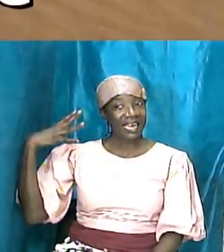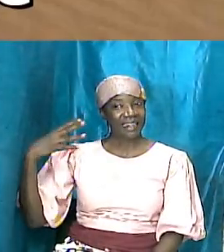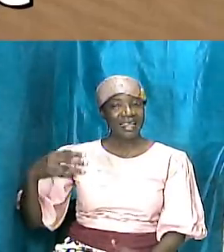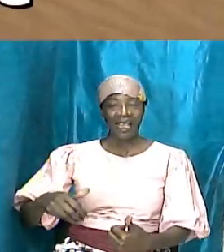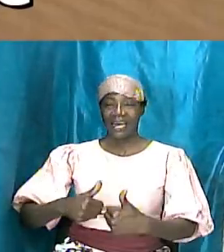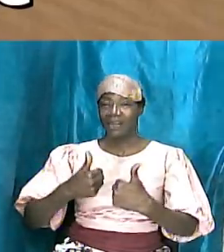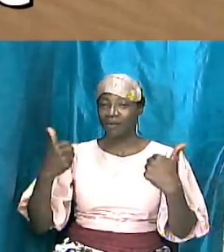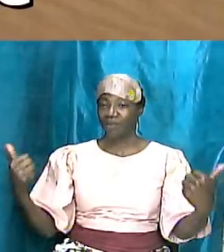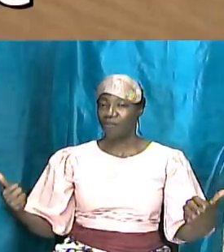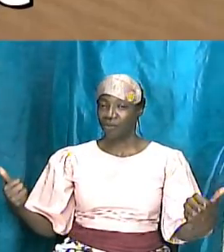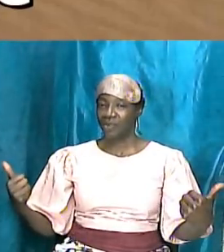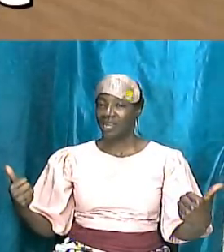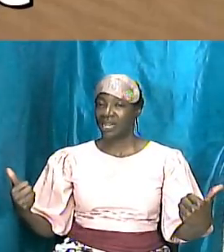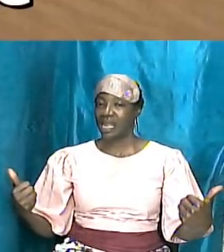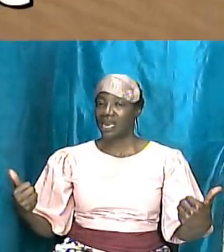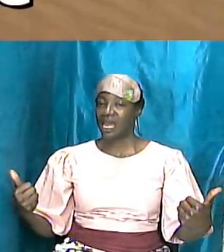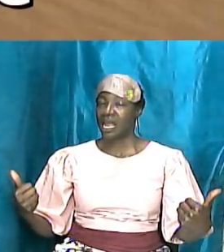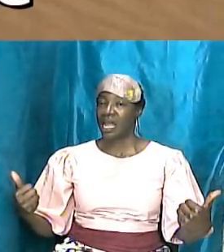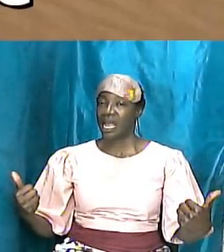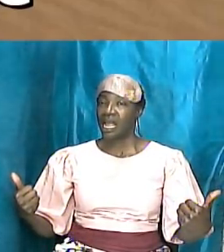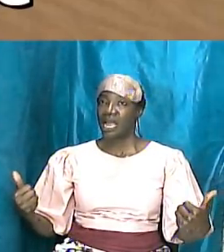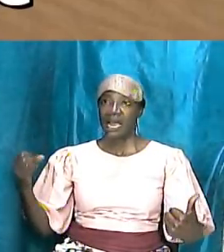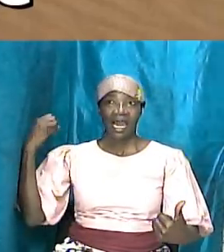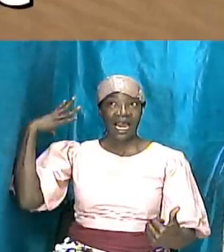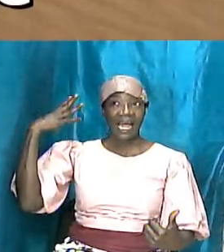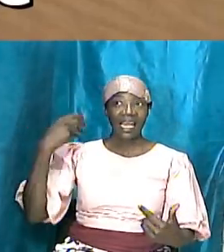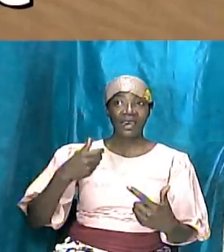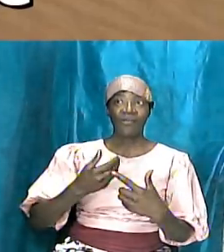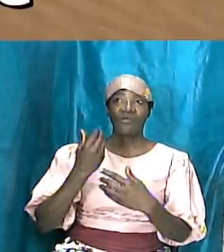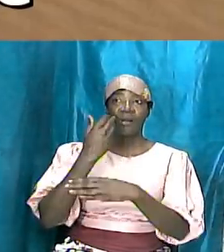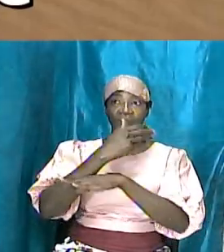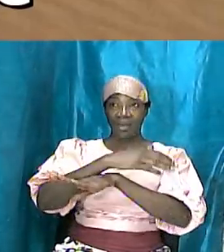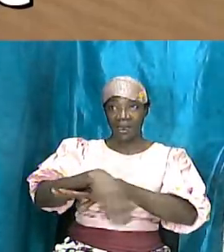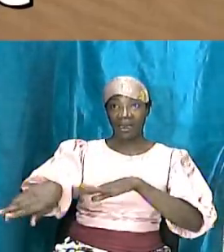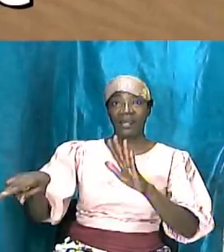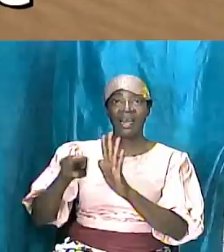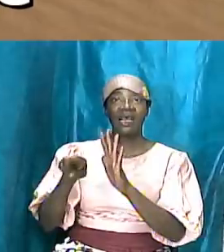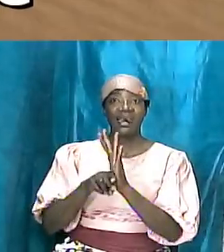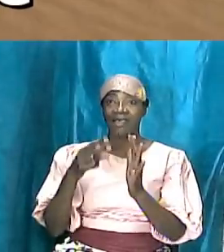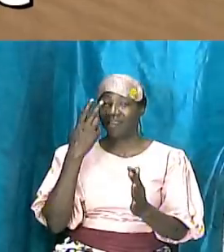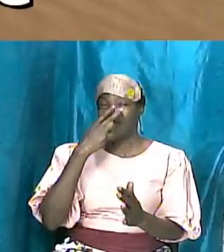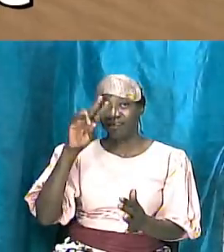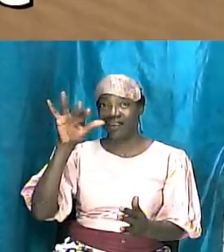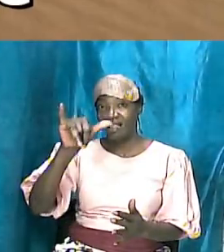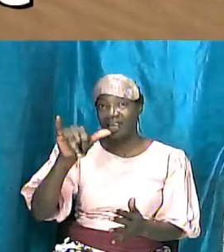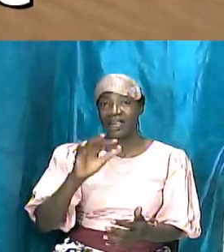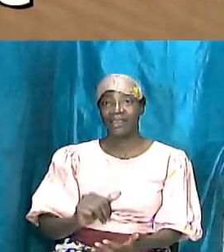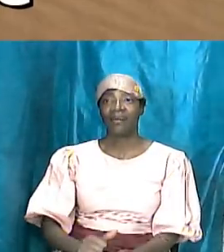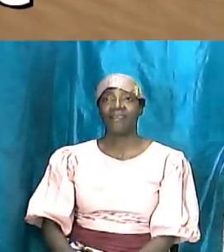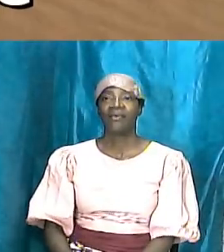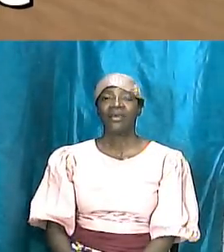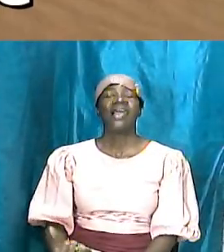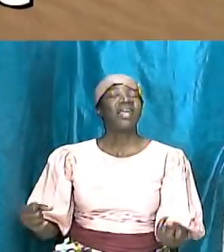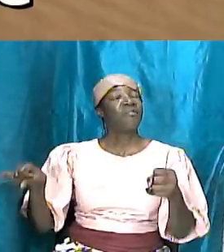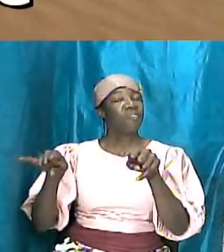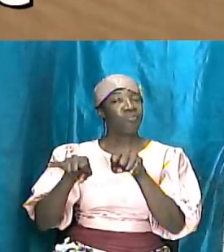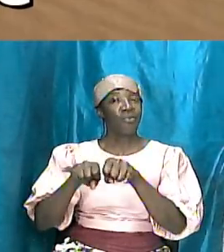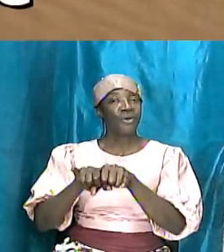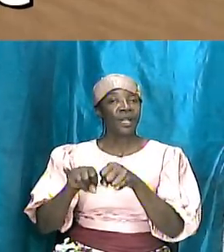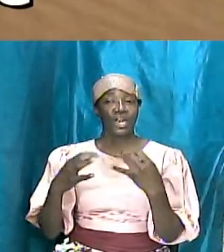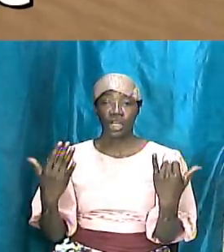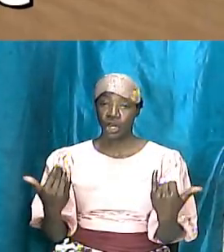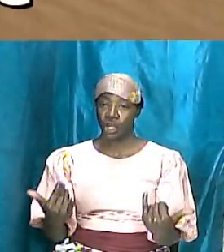separated light from darkness. So on the first day, God made light. So we're seeing that. Good. Very important.